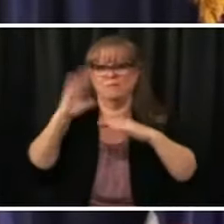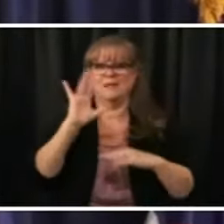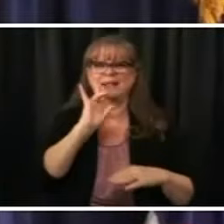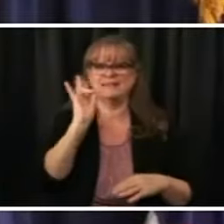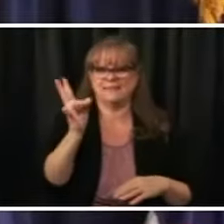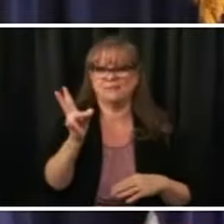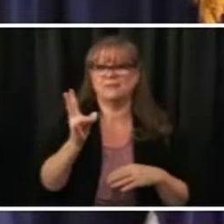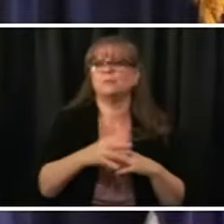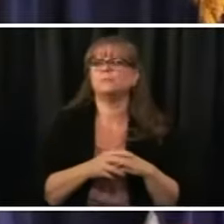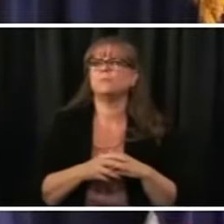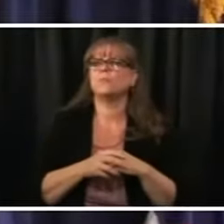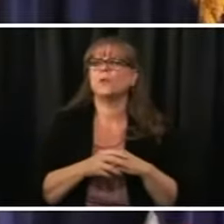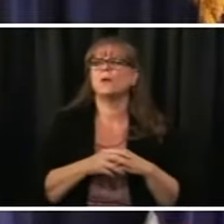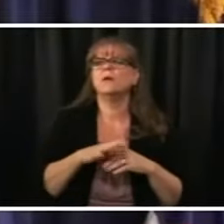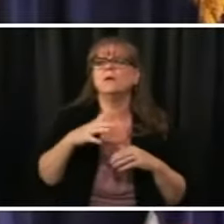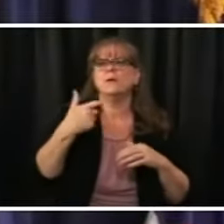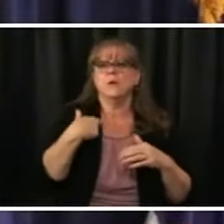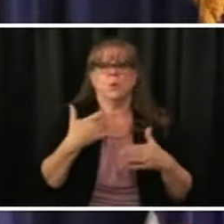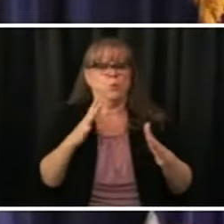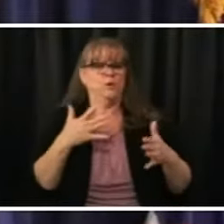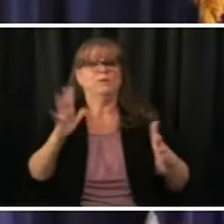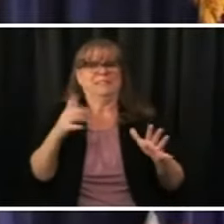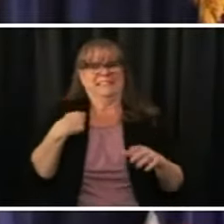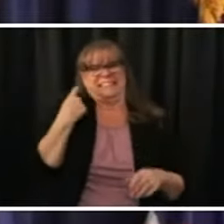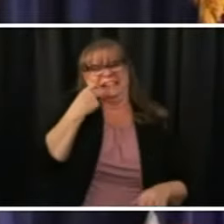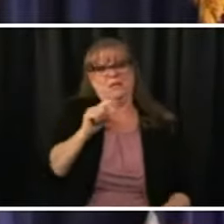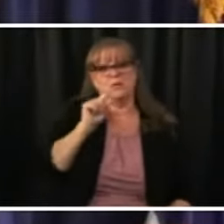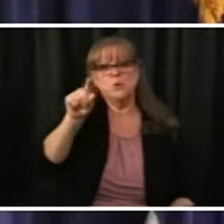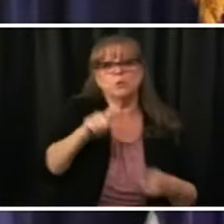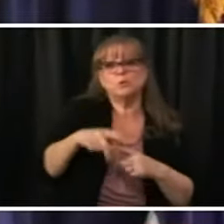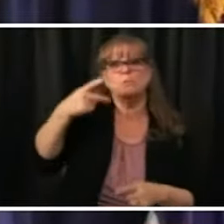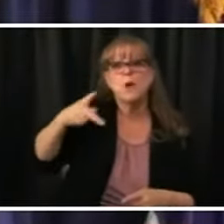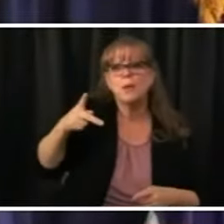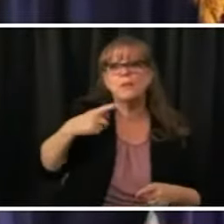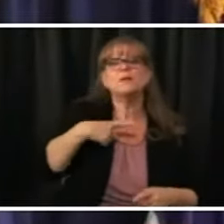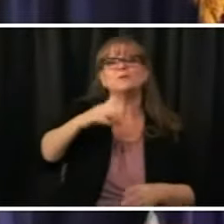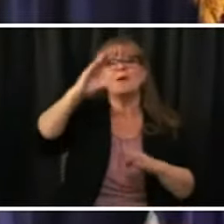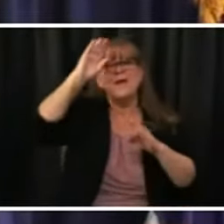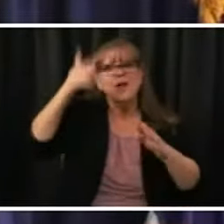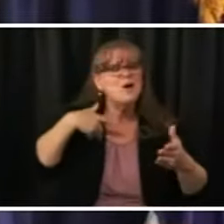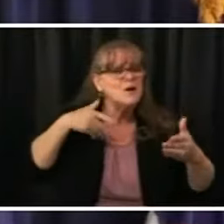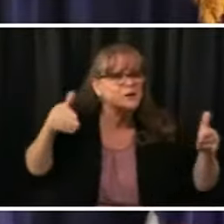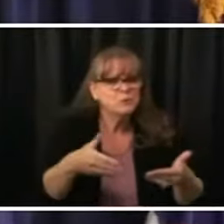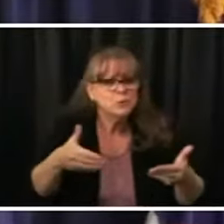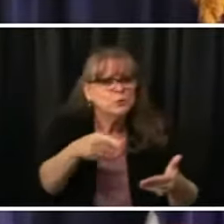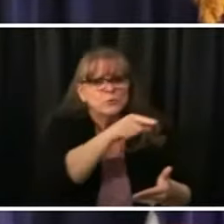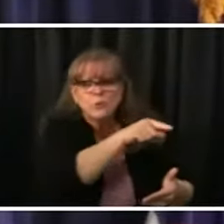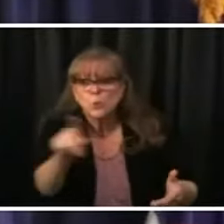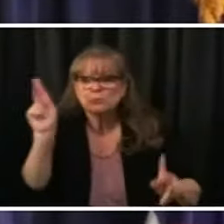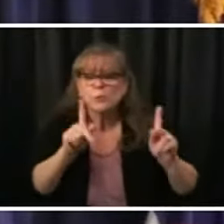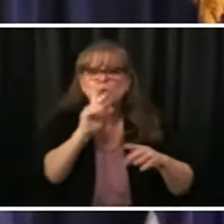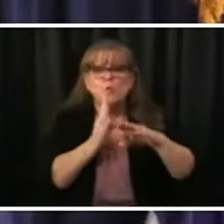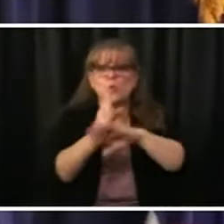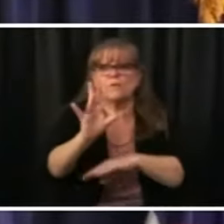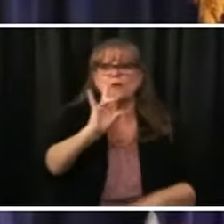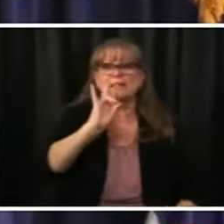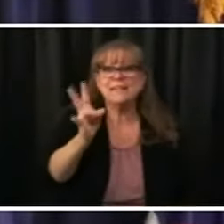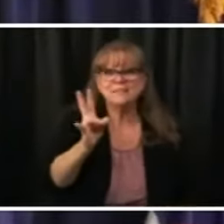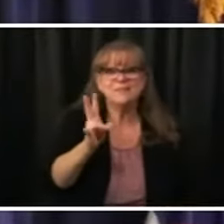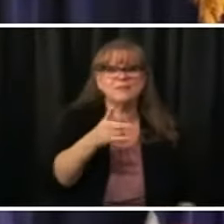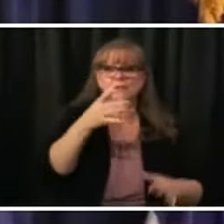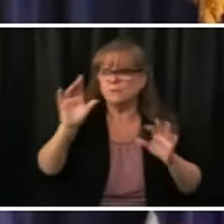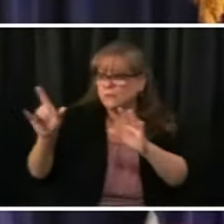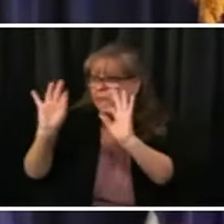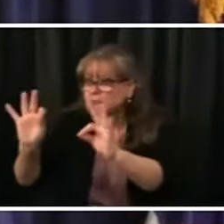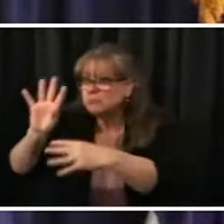said hi to a couple that were just over 70. She was scheduled to get it. The husband looked great for 70, by the way. You'd think